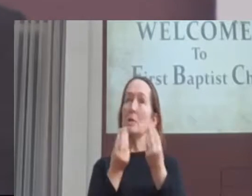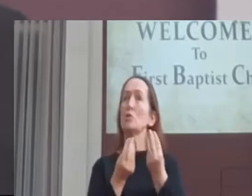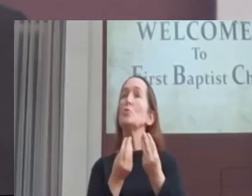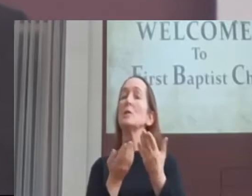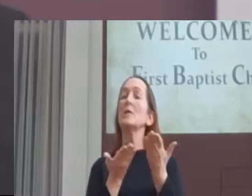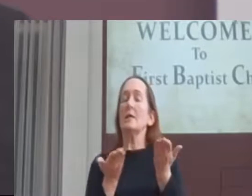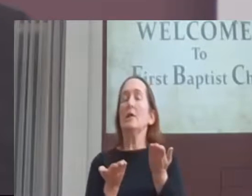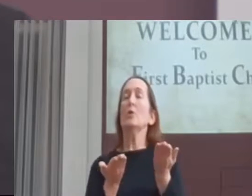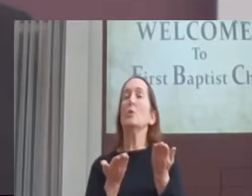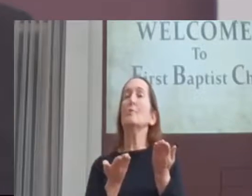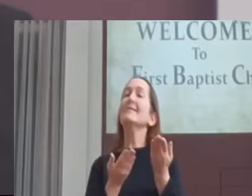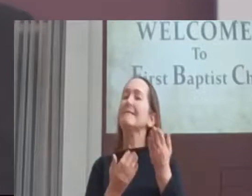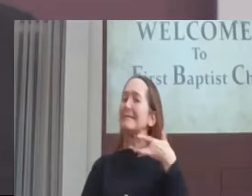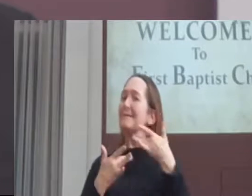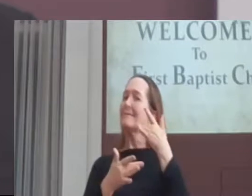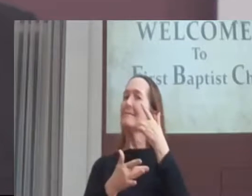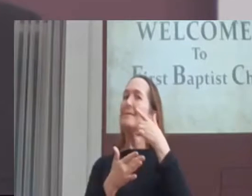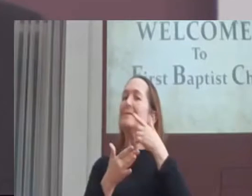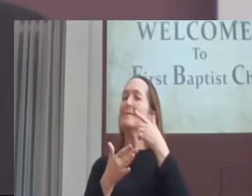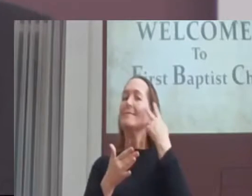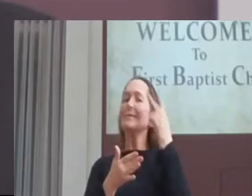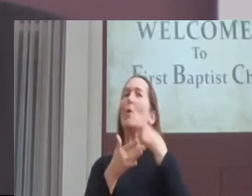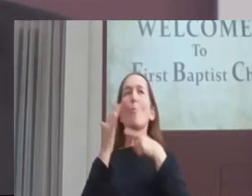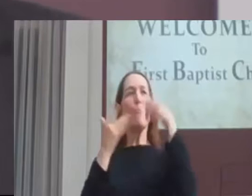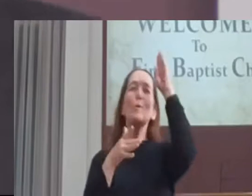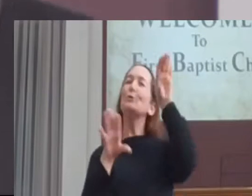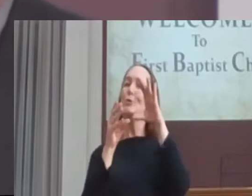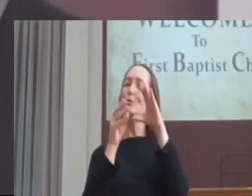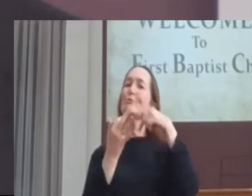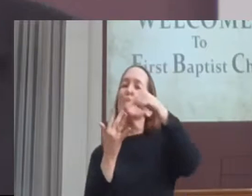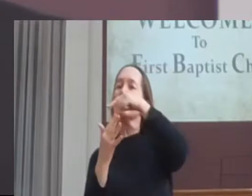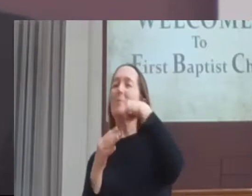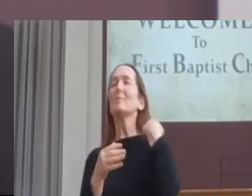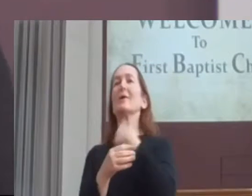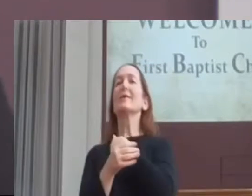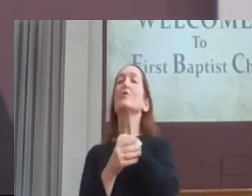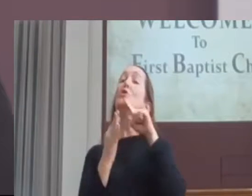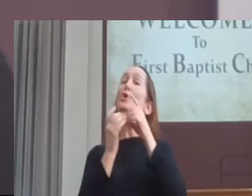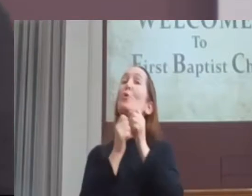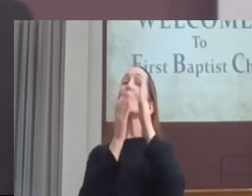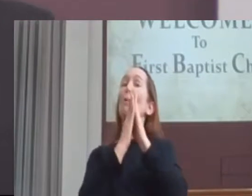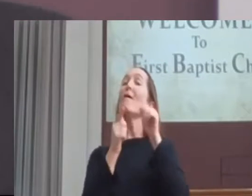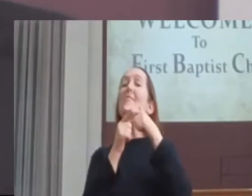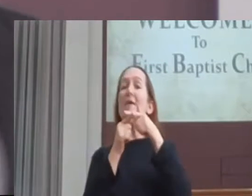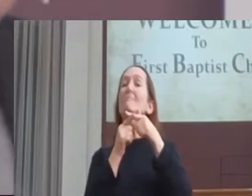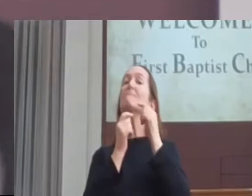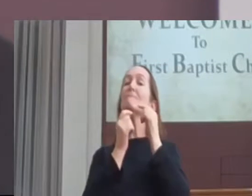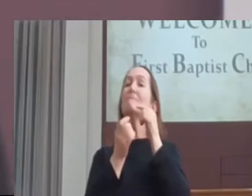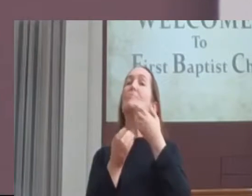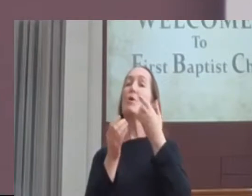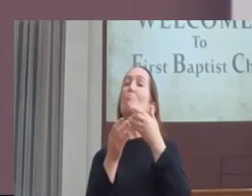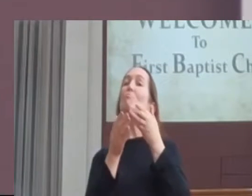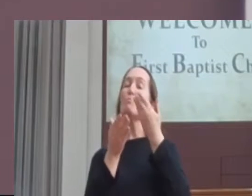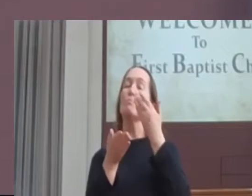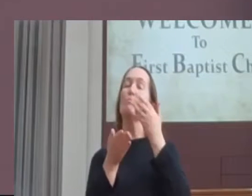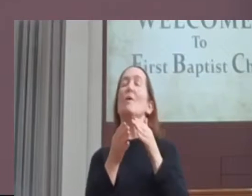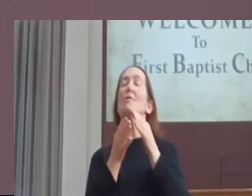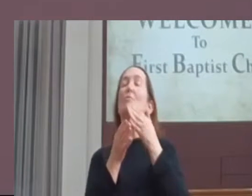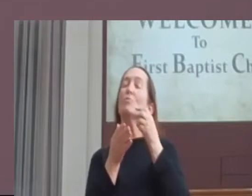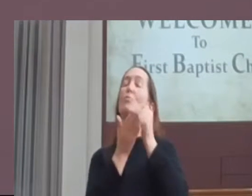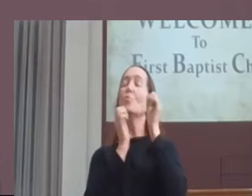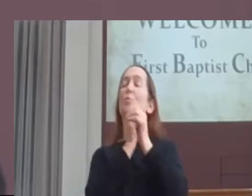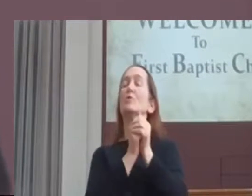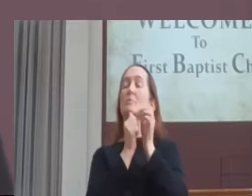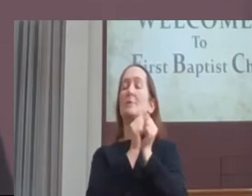is exciting to see what God is doing among us. Let me open us with a word of prayer, and then we're going to worship and praise together. Father God, we just come before You